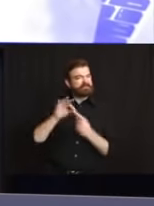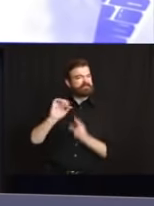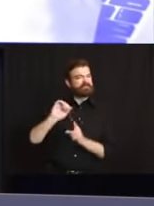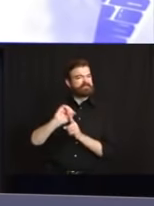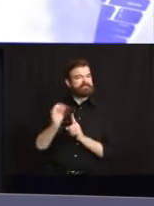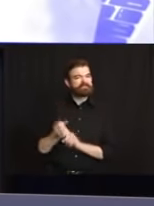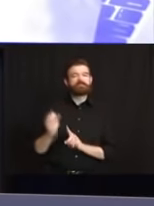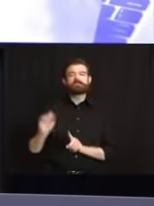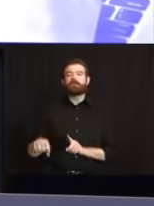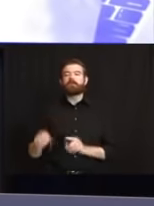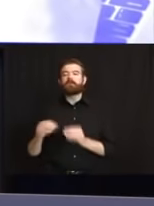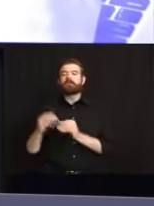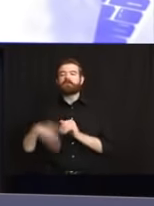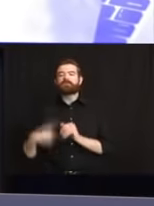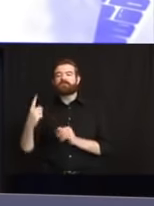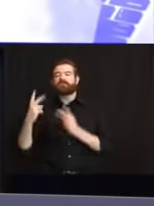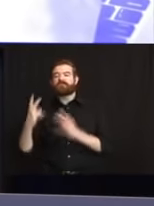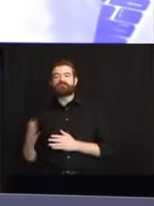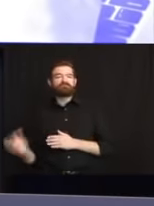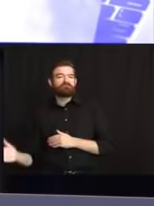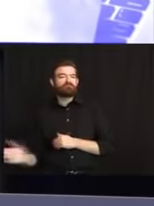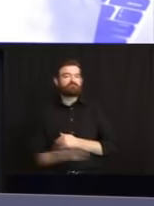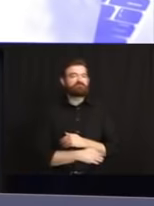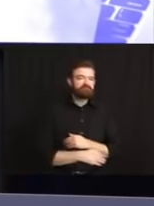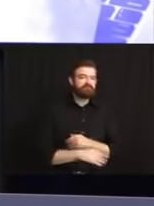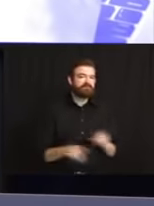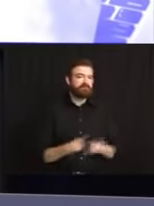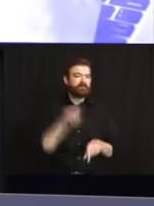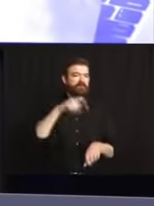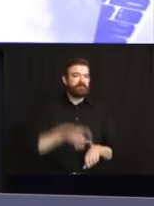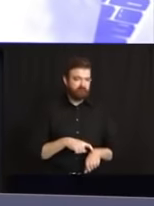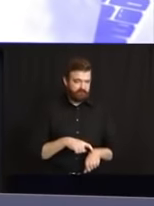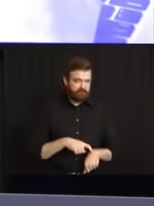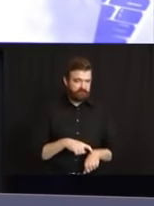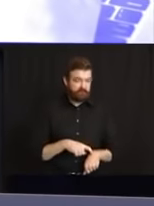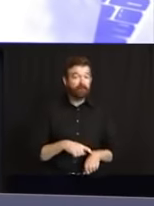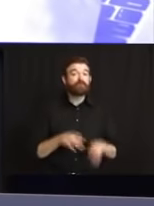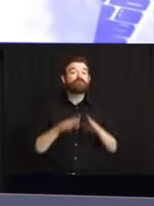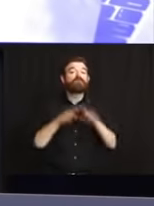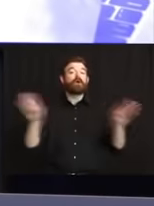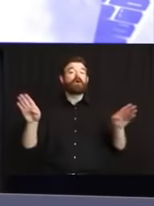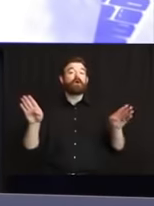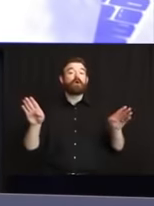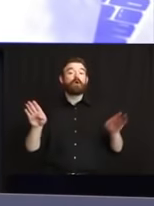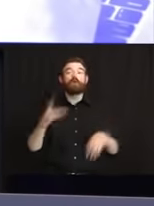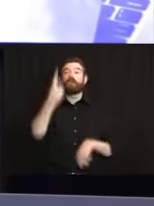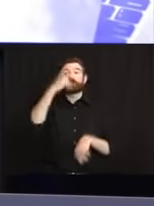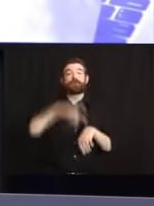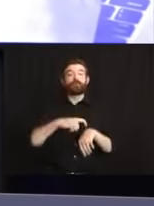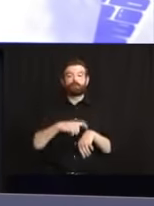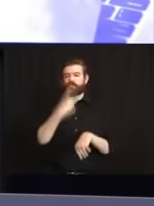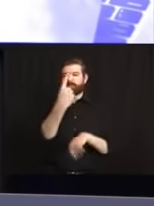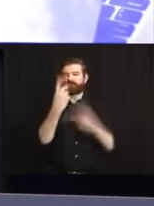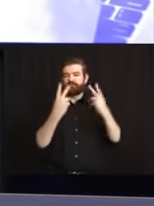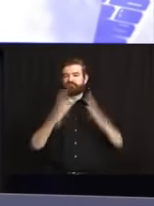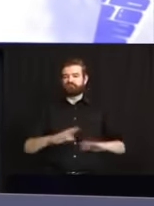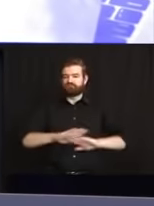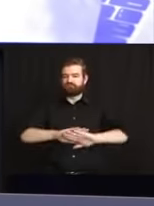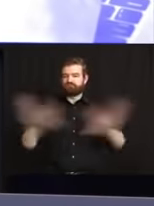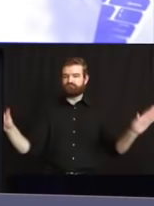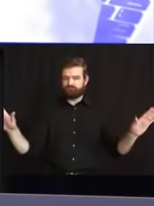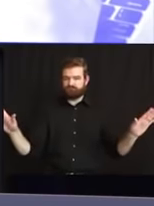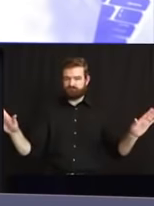appropriate. All visitors will be provided with and must wear appropriate PPE, as recommended by the